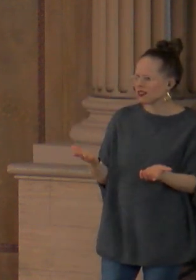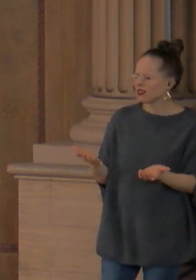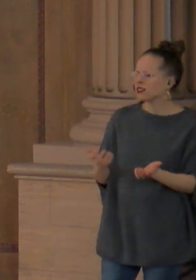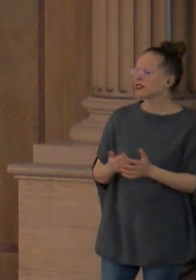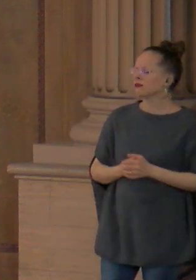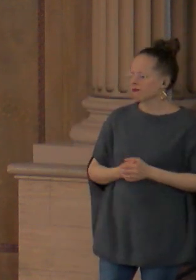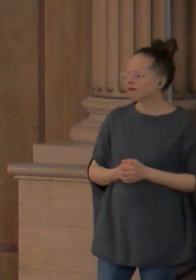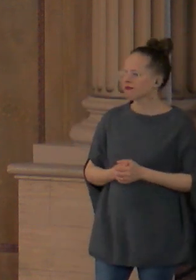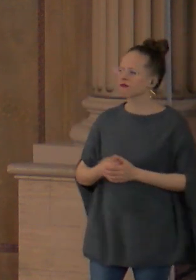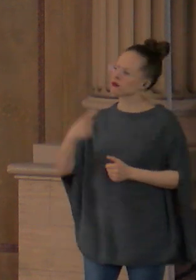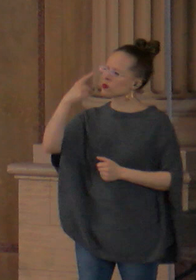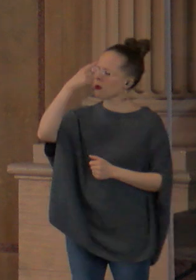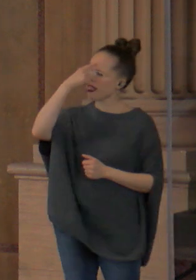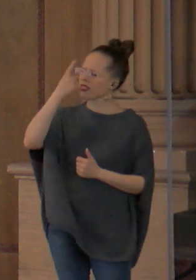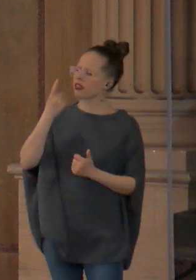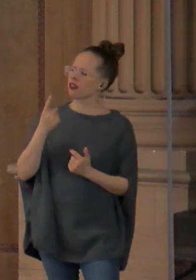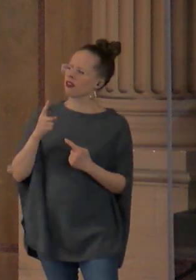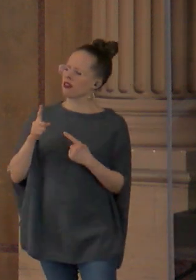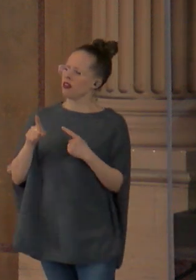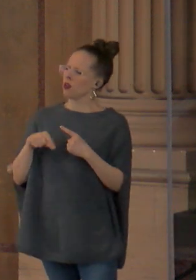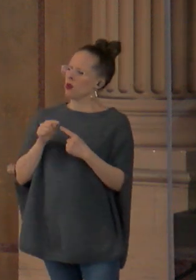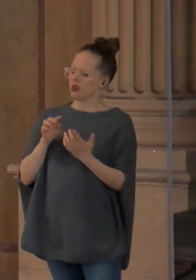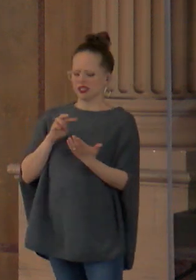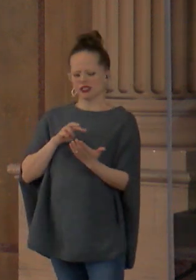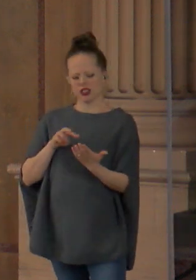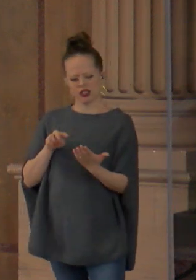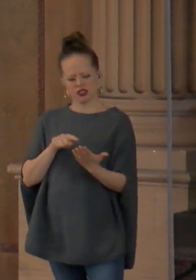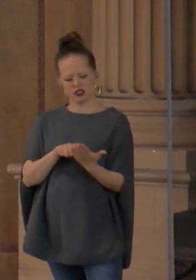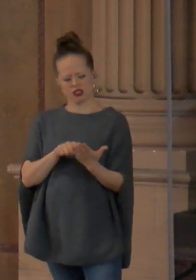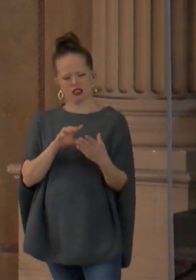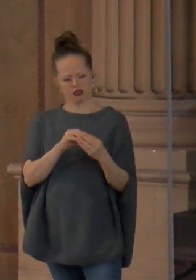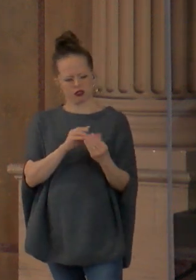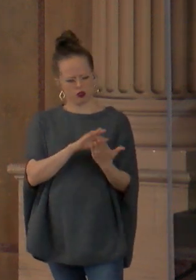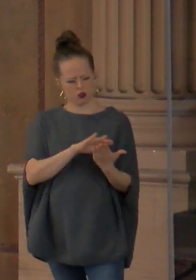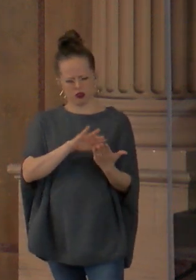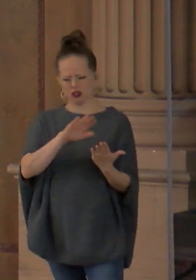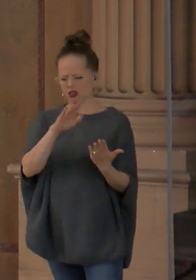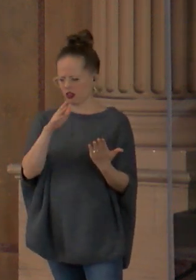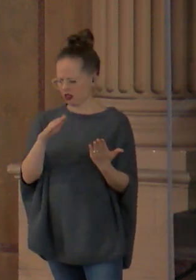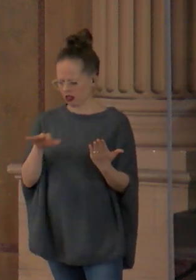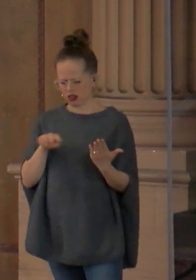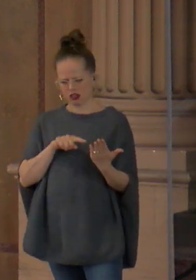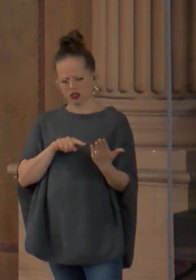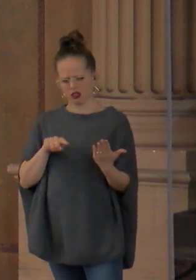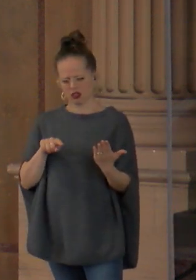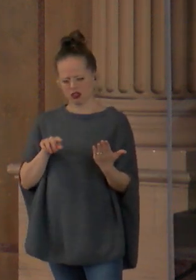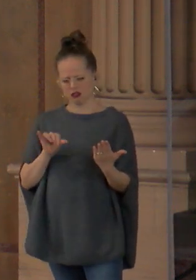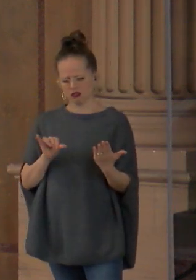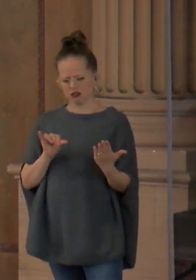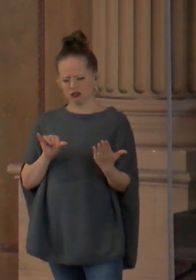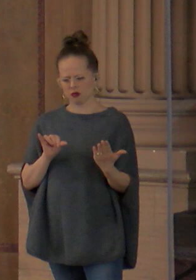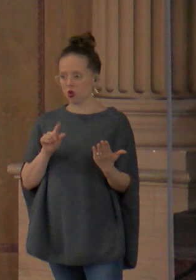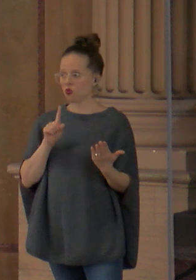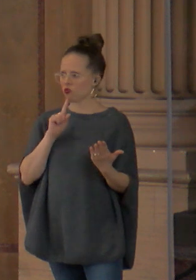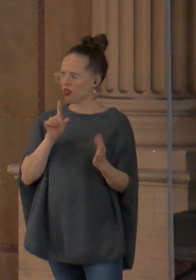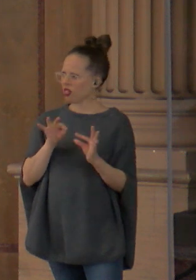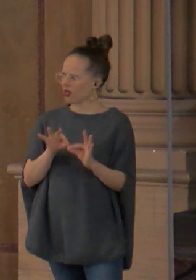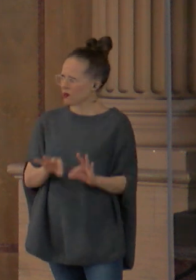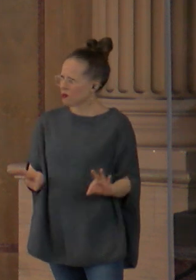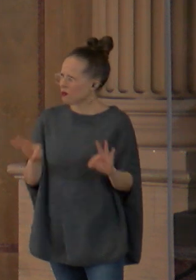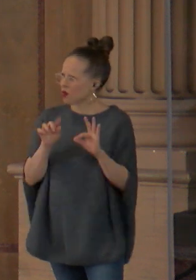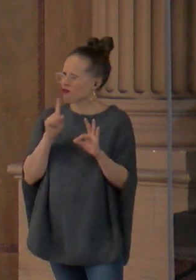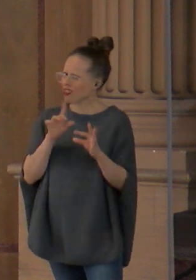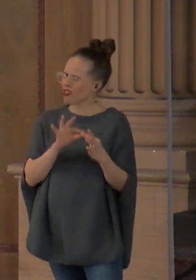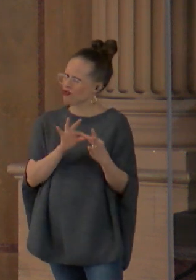And I think seeing this, seeing this arc in the biblical story is incredibly relevant when it comes to us understanding what the